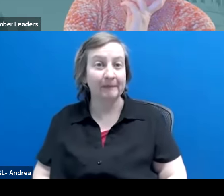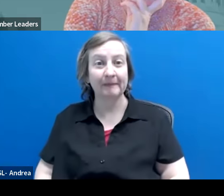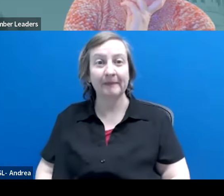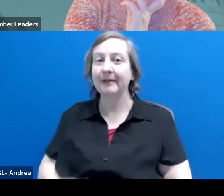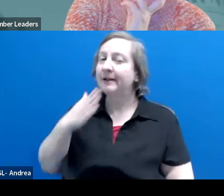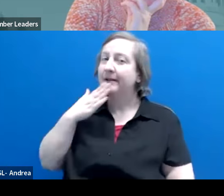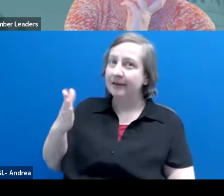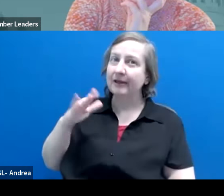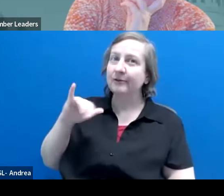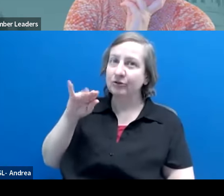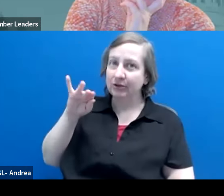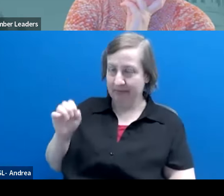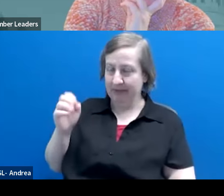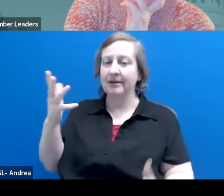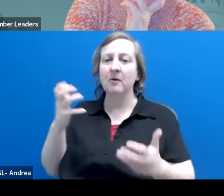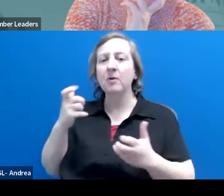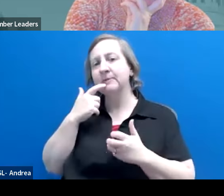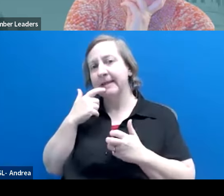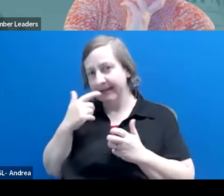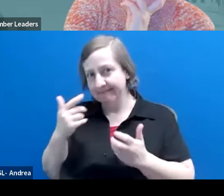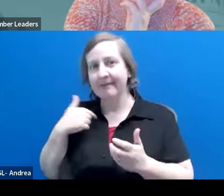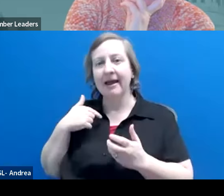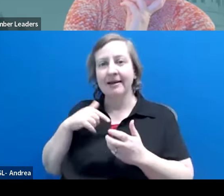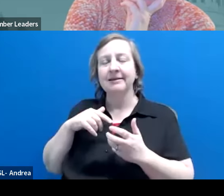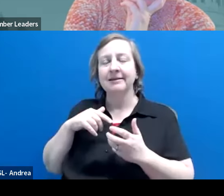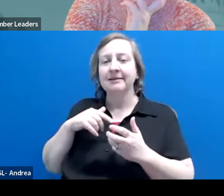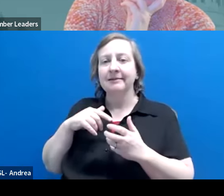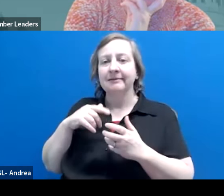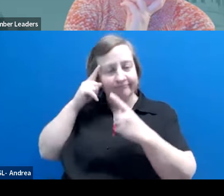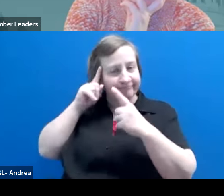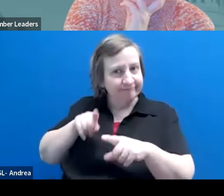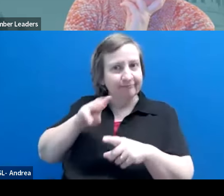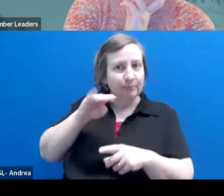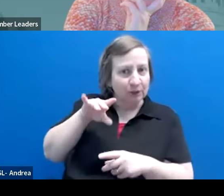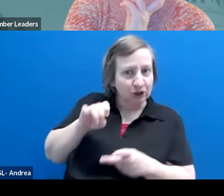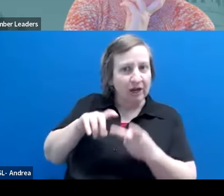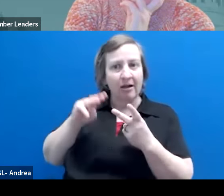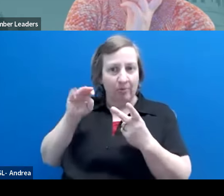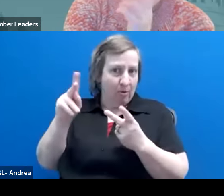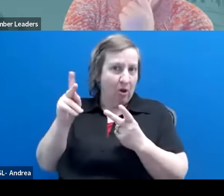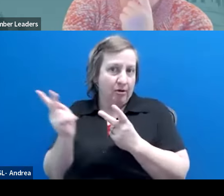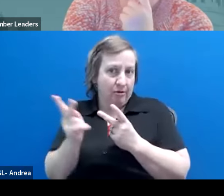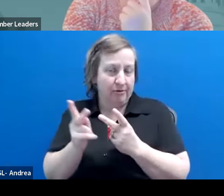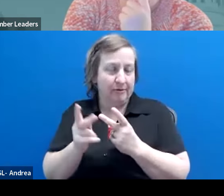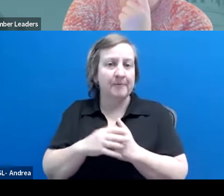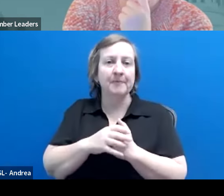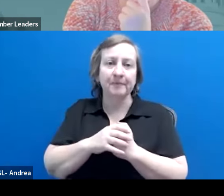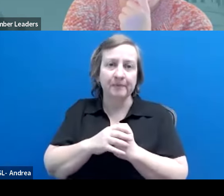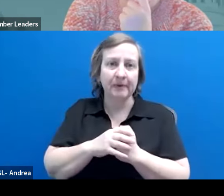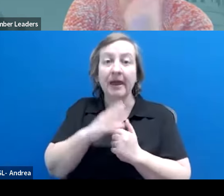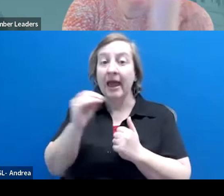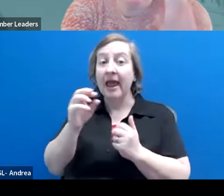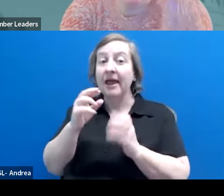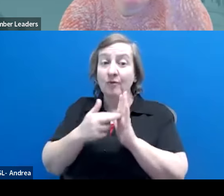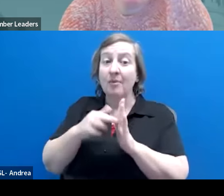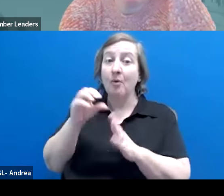Thank you, Jamie. Just wanted to say I echo both what Michelle and Mark just said, and what